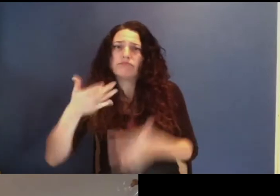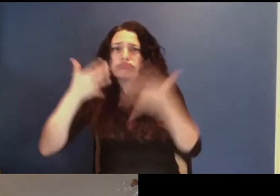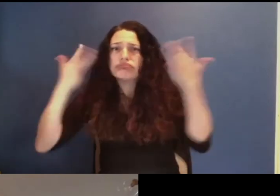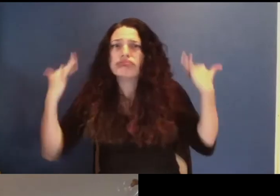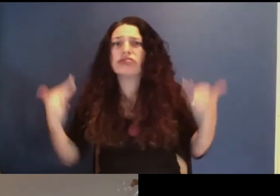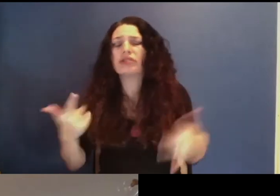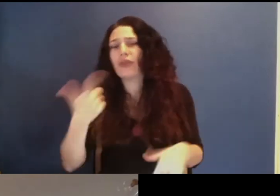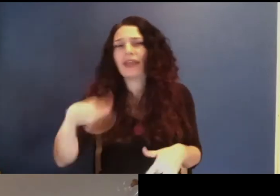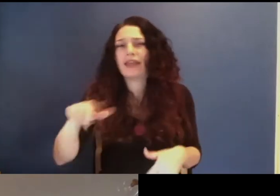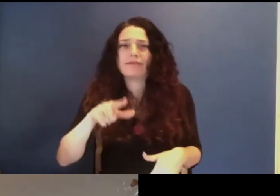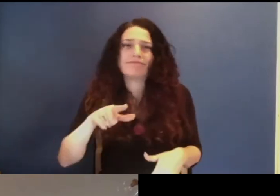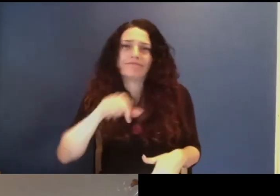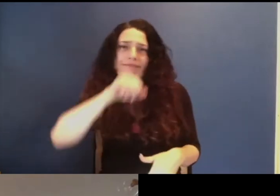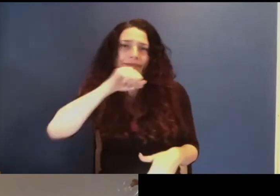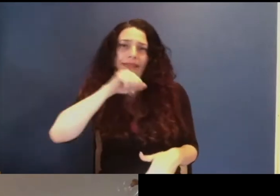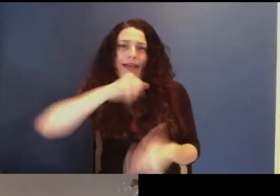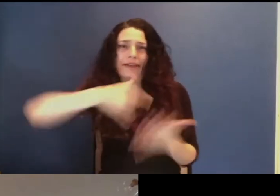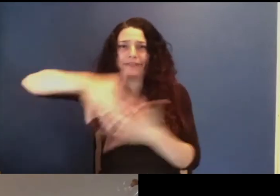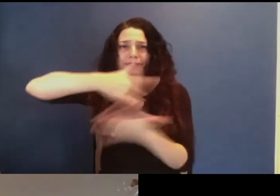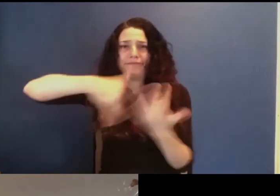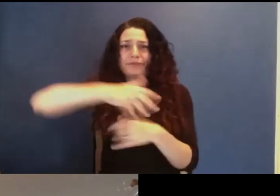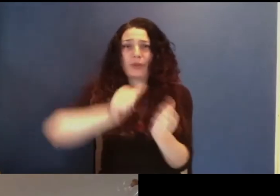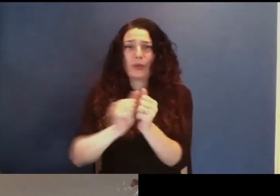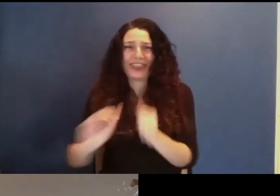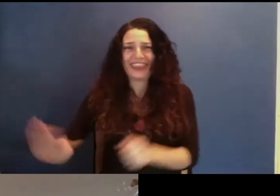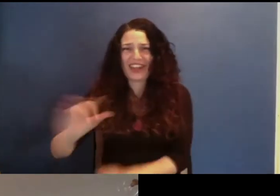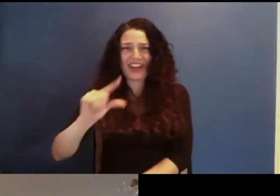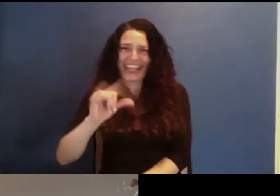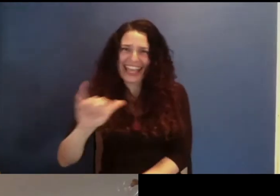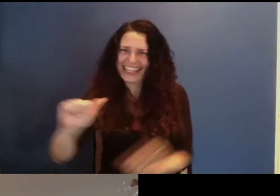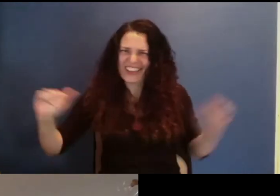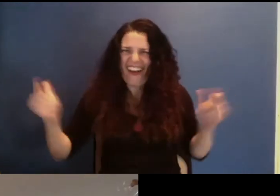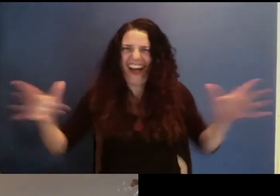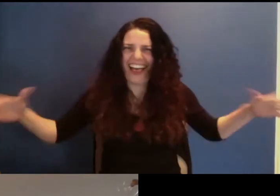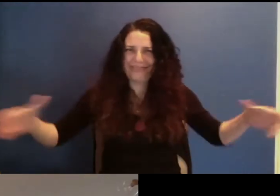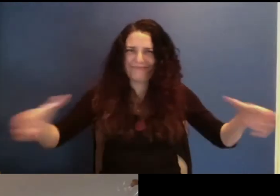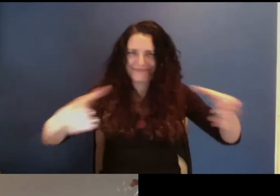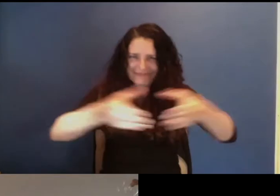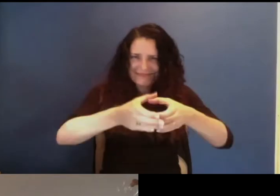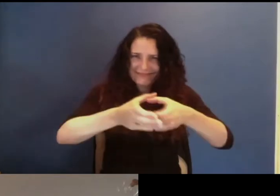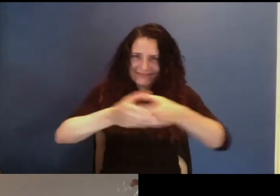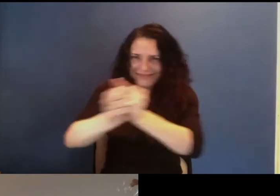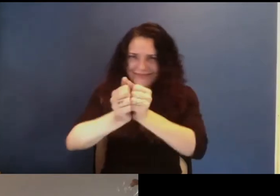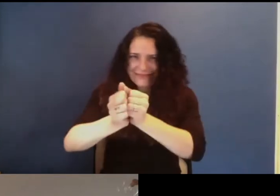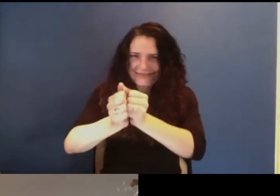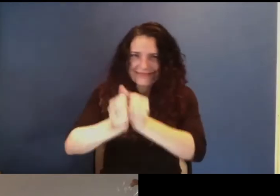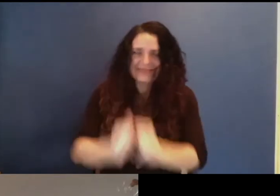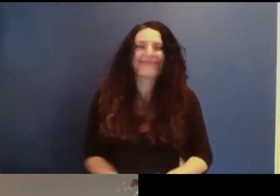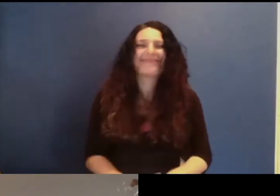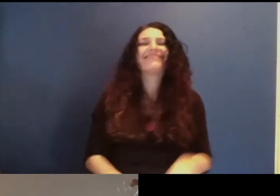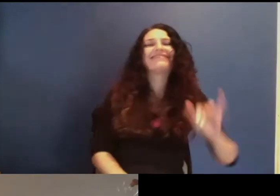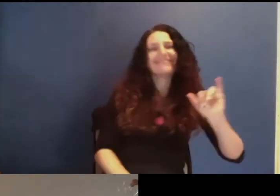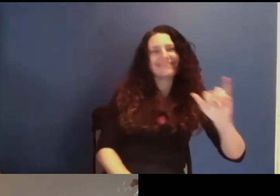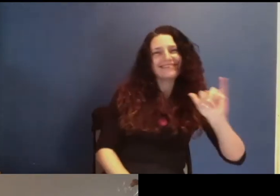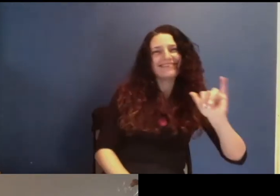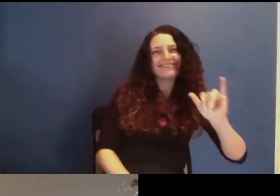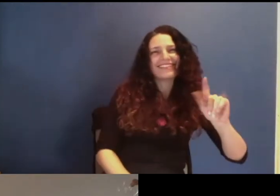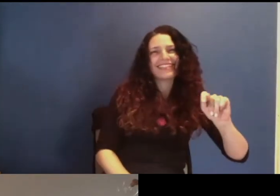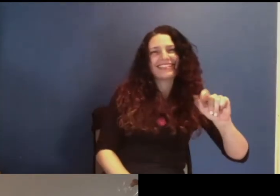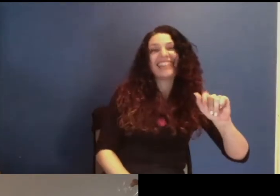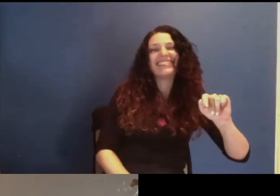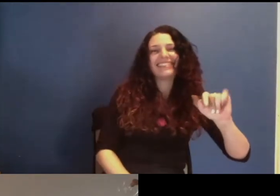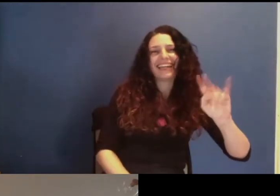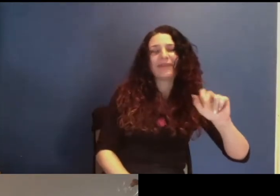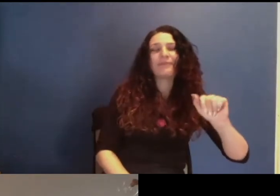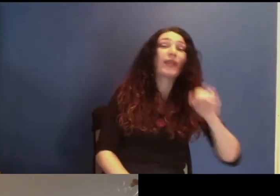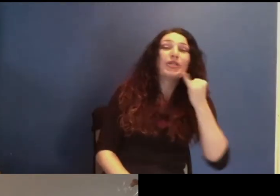gays. You know what I mean? Yeah. So the juicy question: what can we expect for